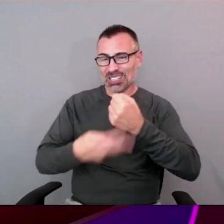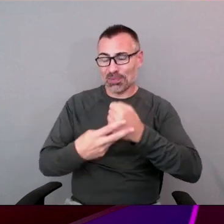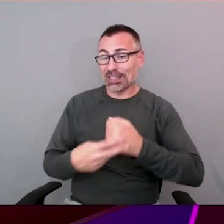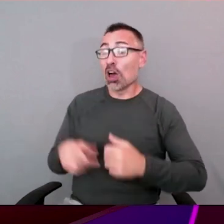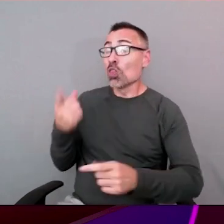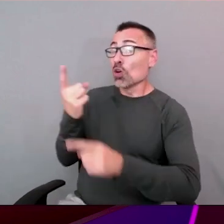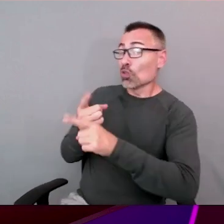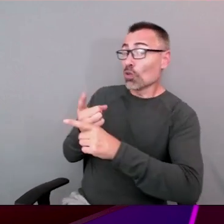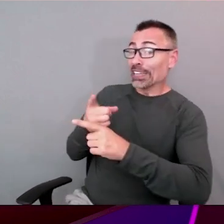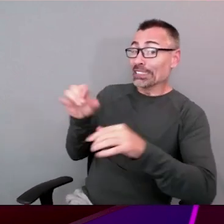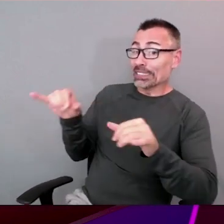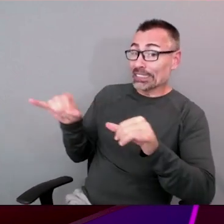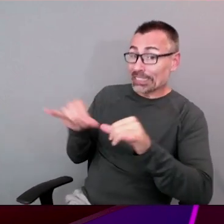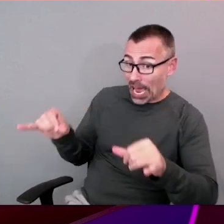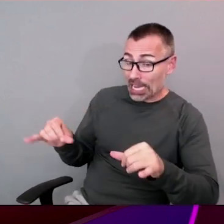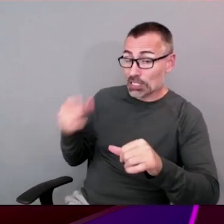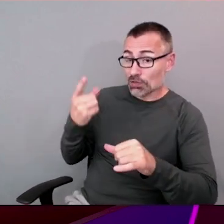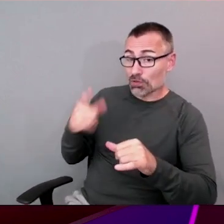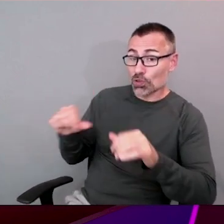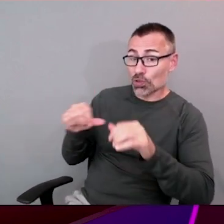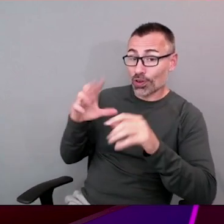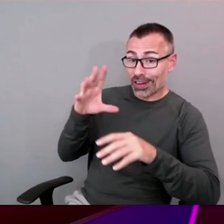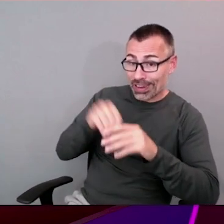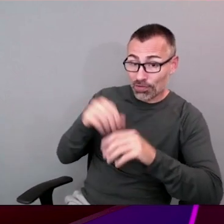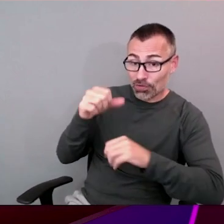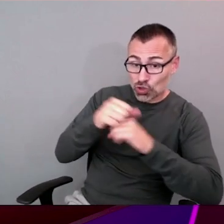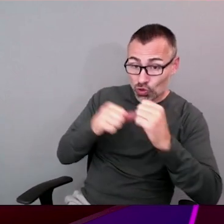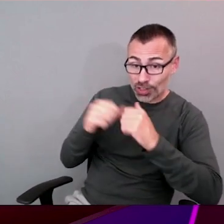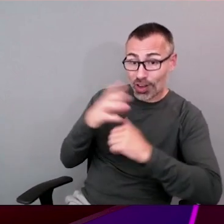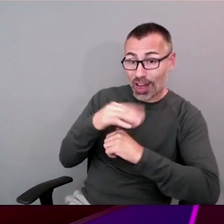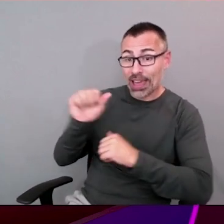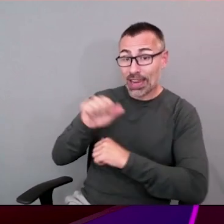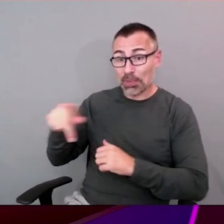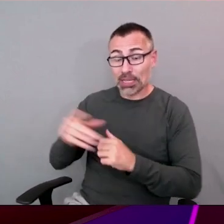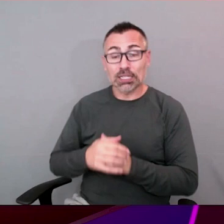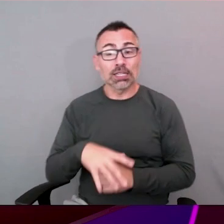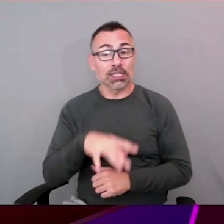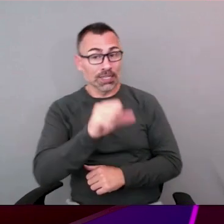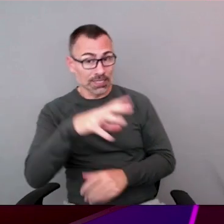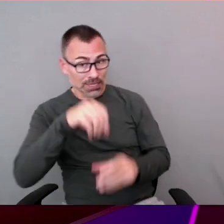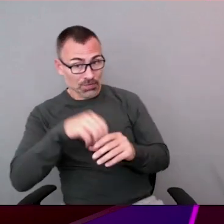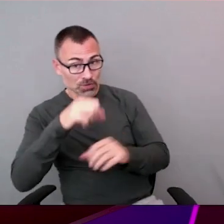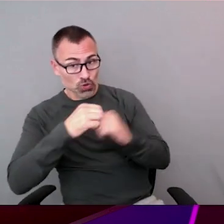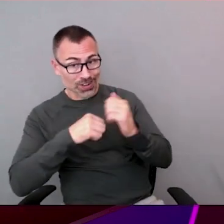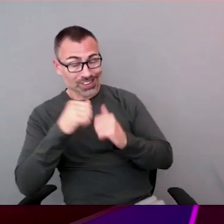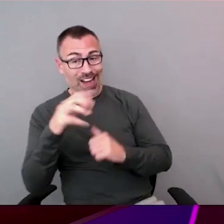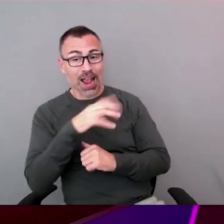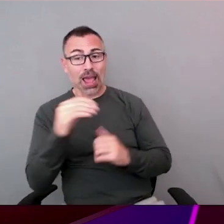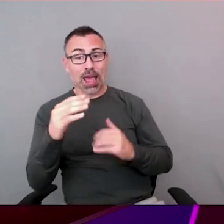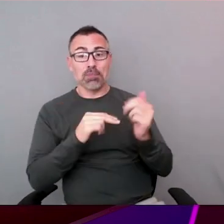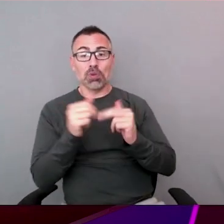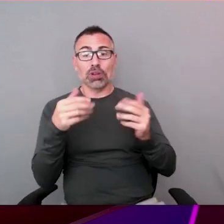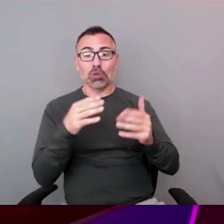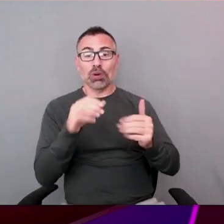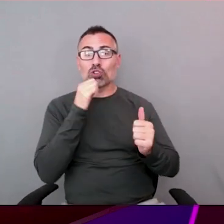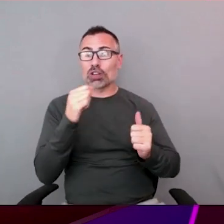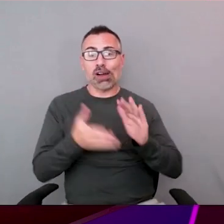right sizing your infrastructure. Right sizing your infrastructure and building in a way that way you're not running at capacity that you don't